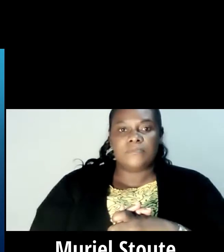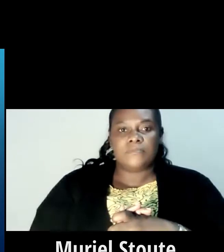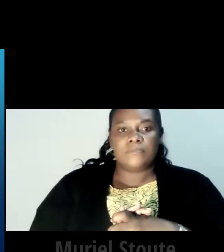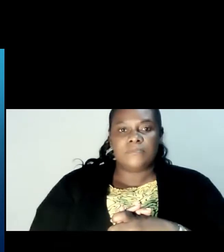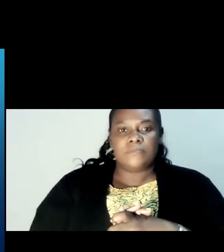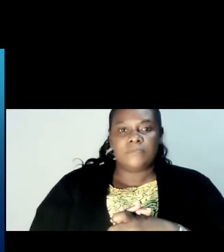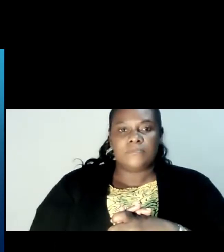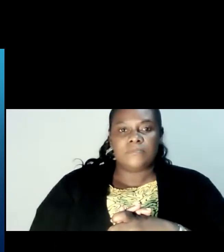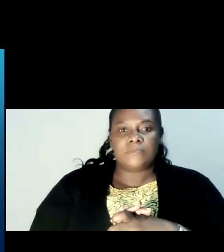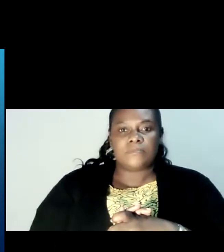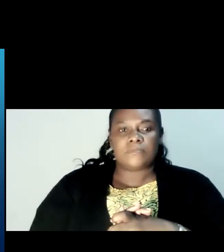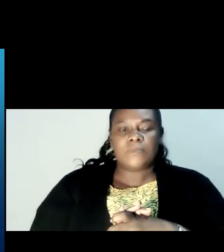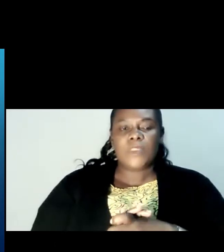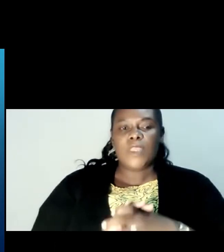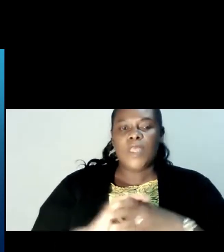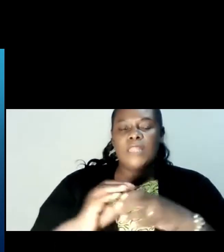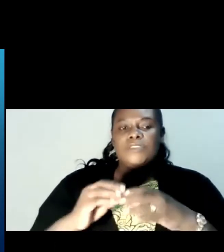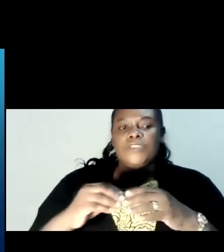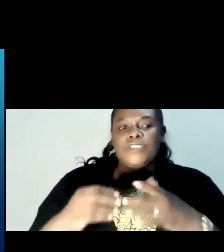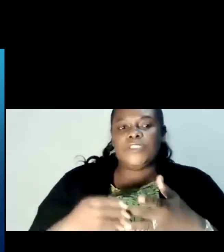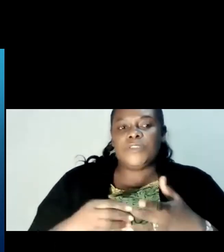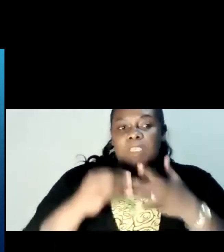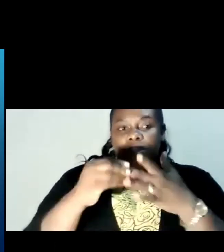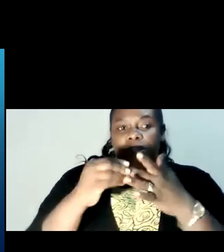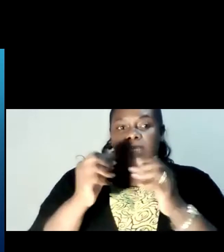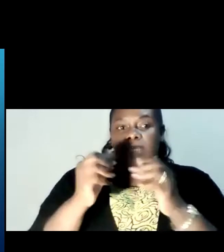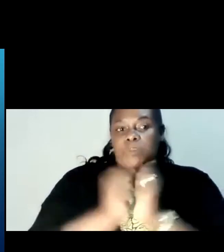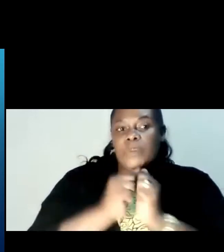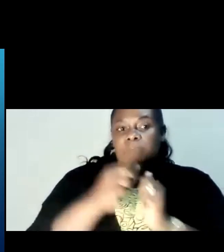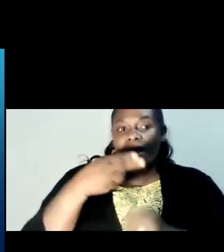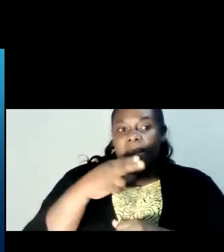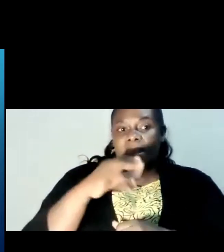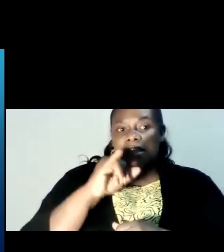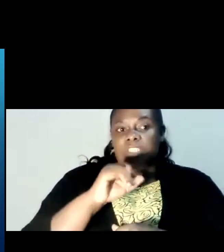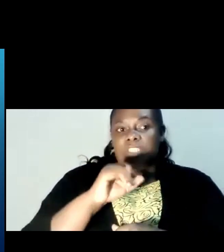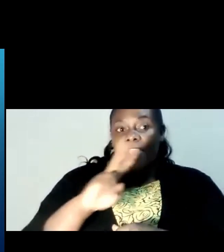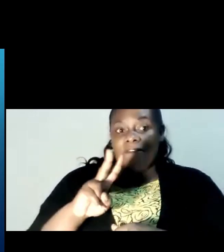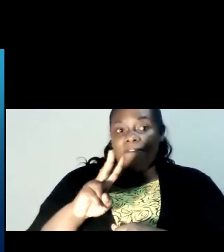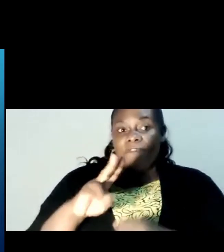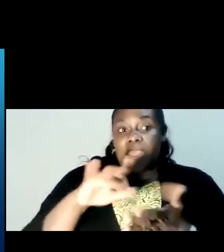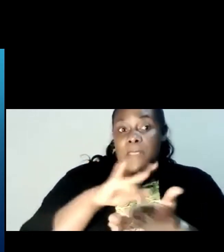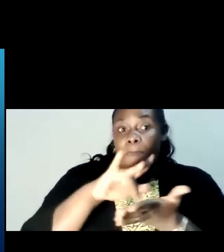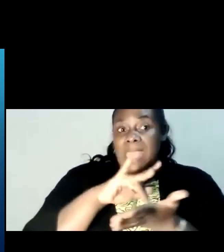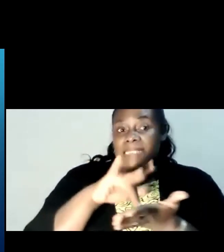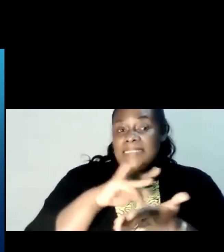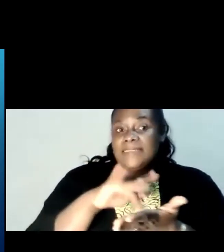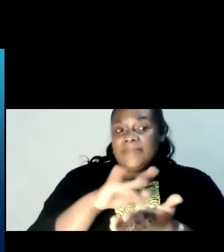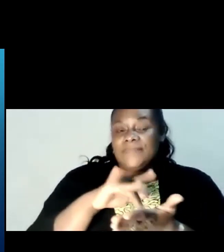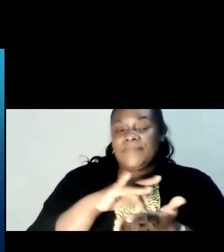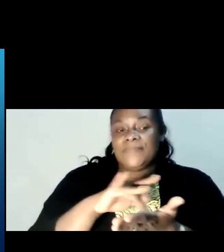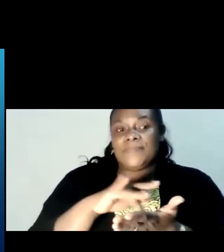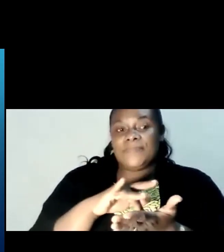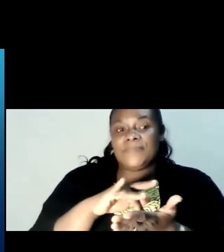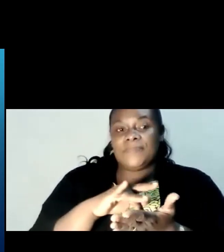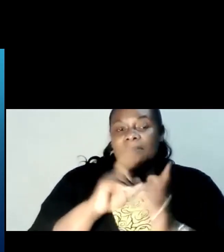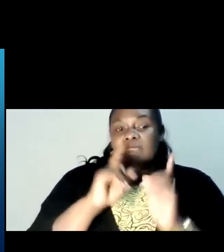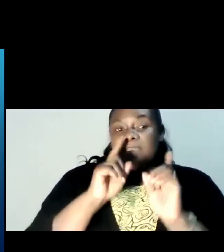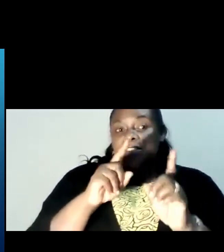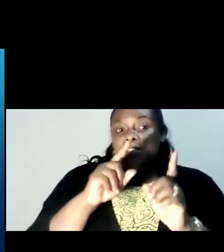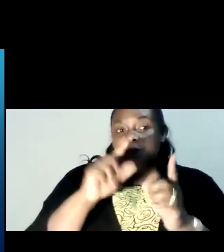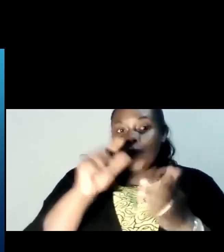HIV medicine. She graduated from University West Indies Carefield